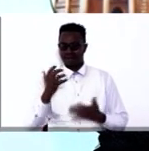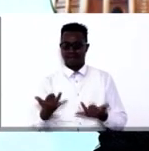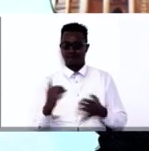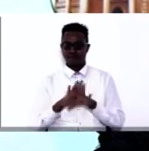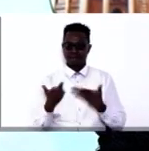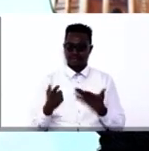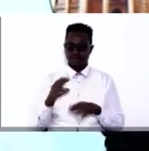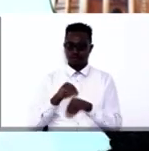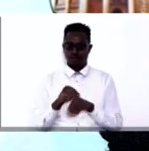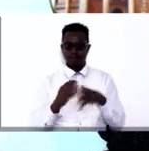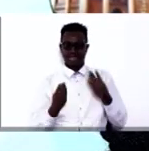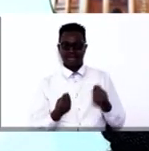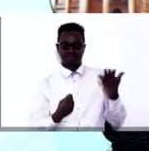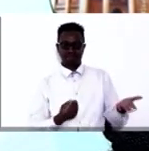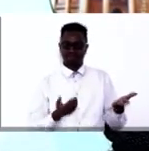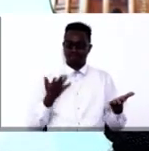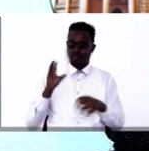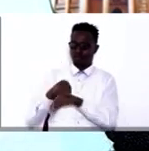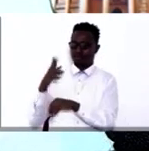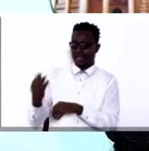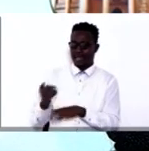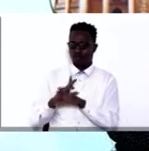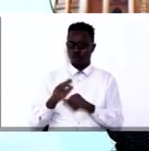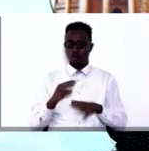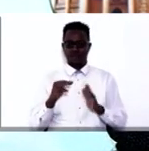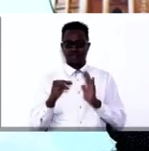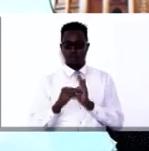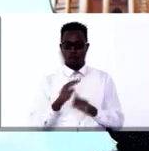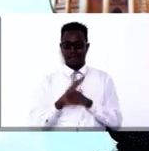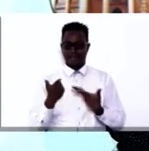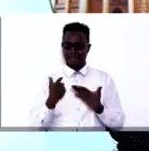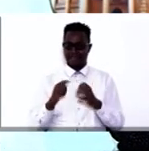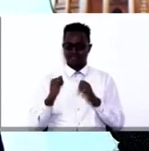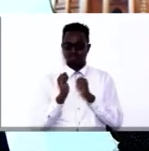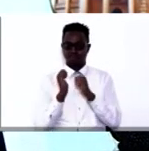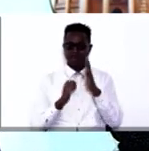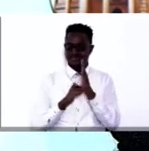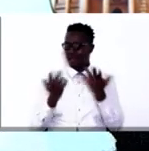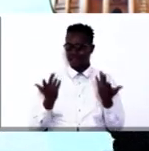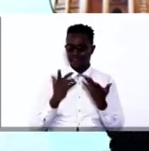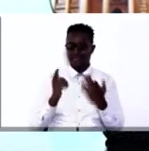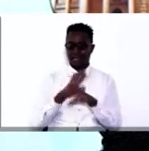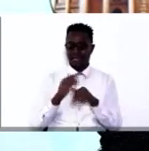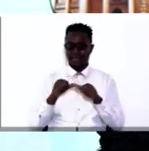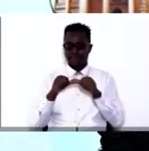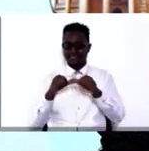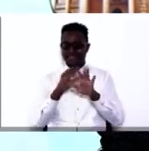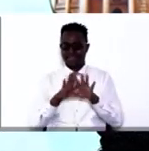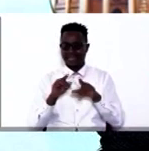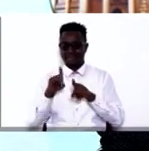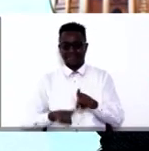by side with morally reprehensible structural inequities and persistent institutional